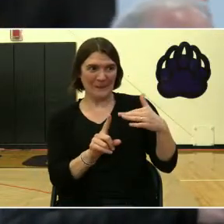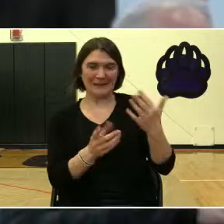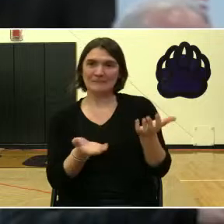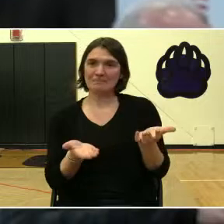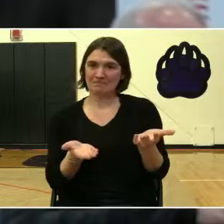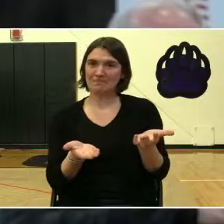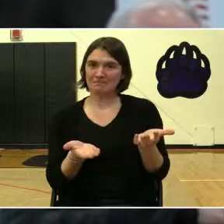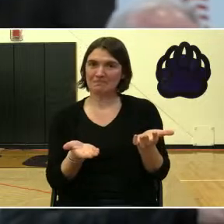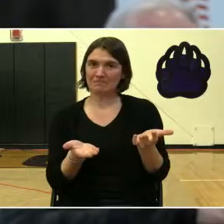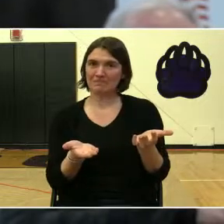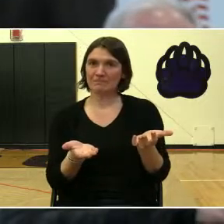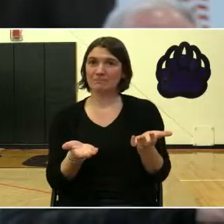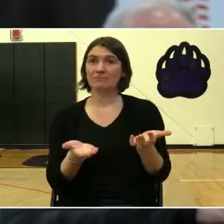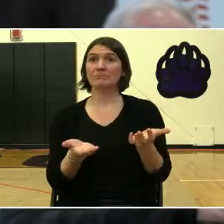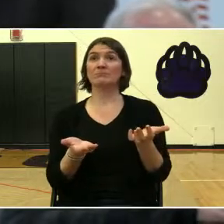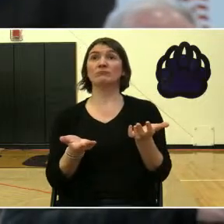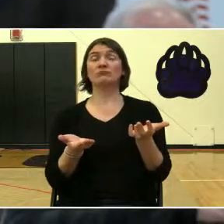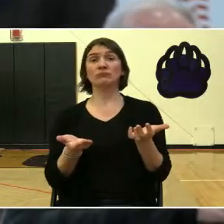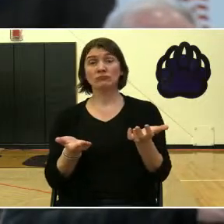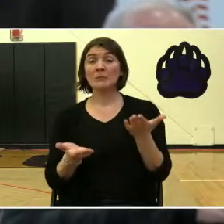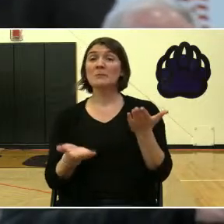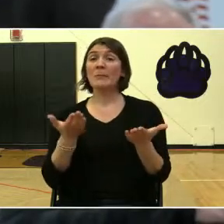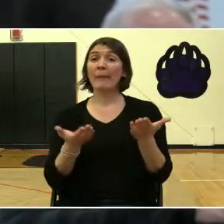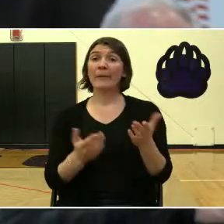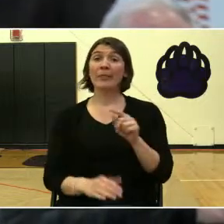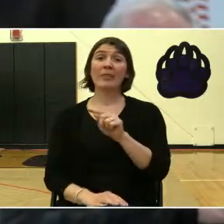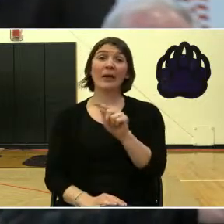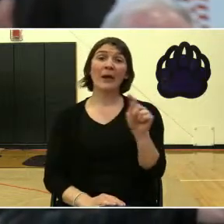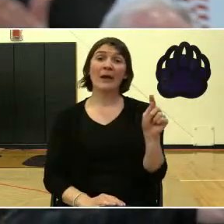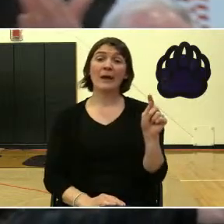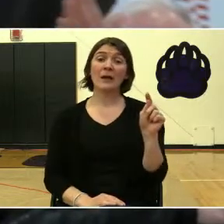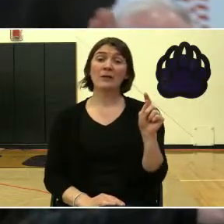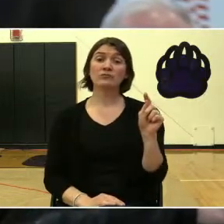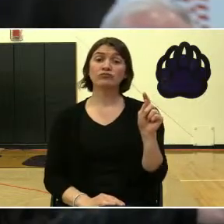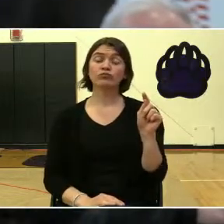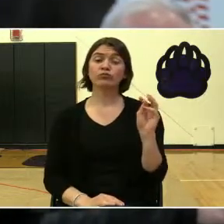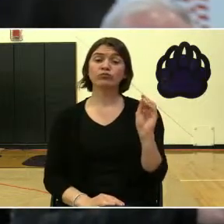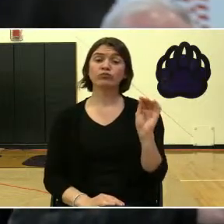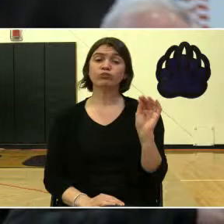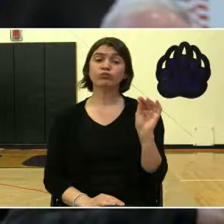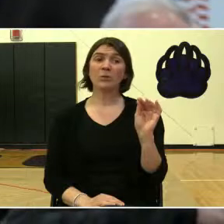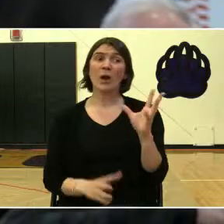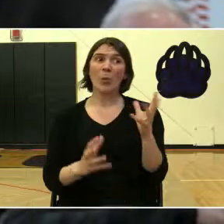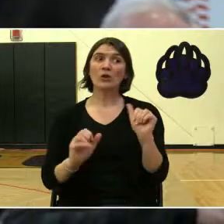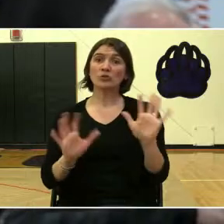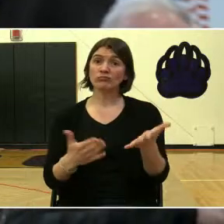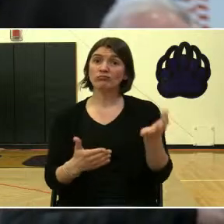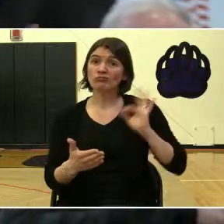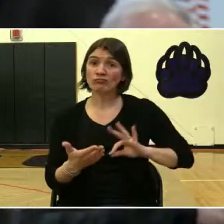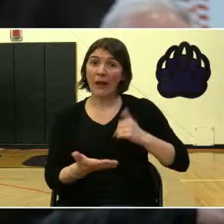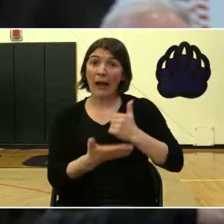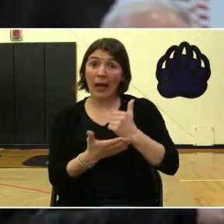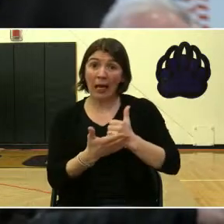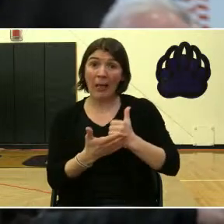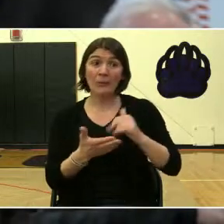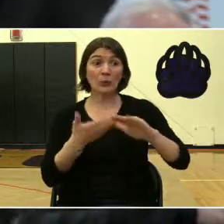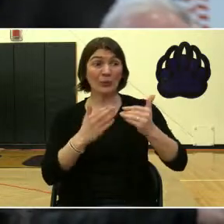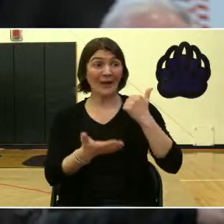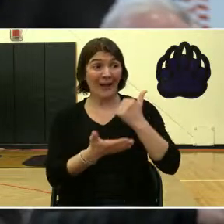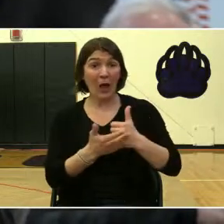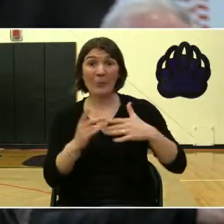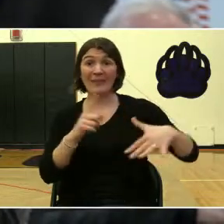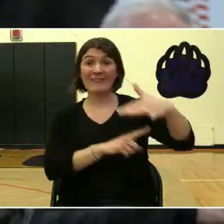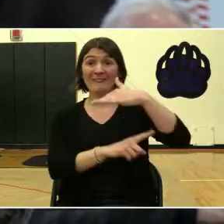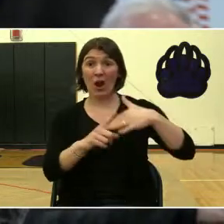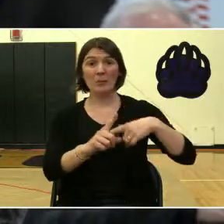um one that is um uh beneficial in in the beneficial Direction